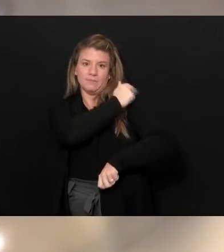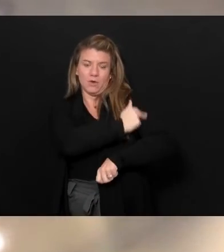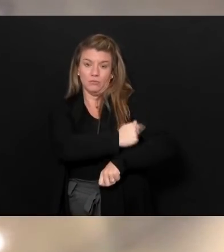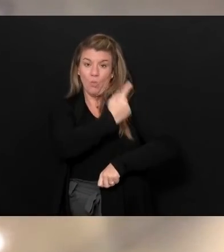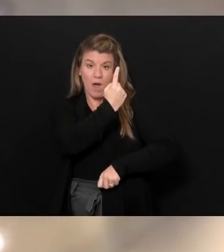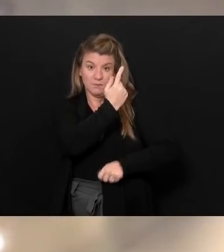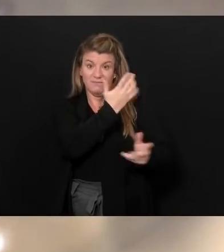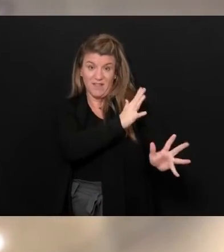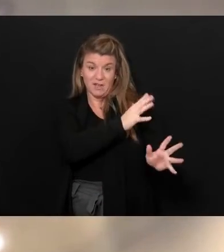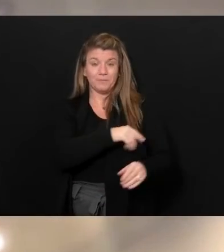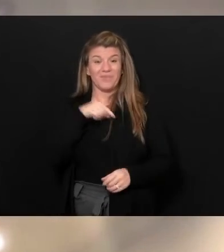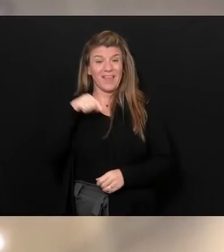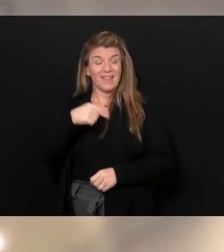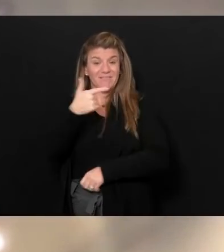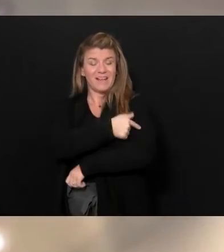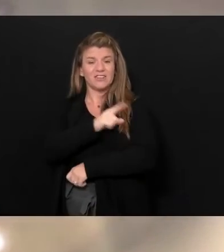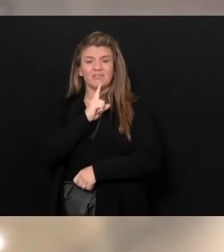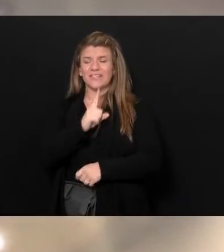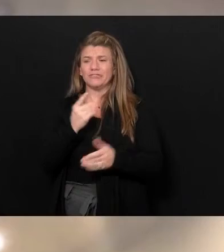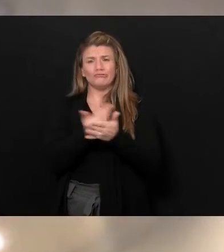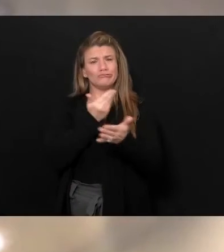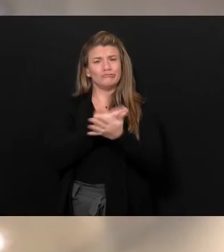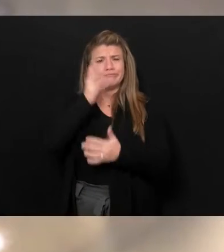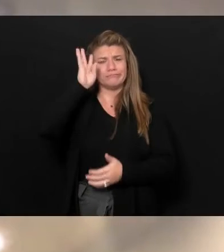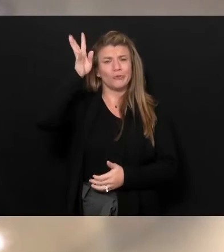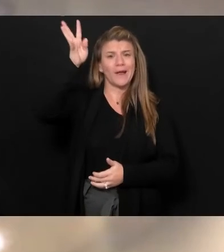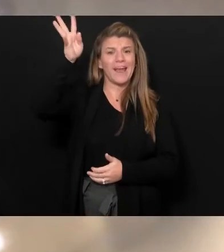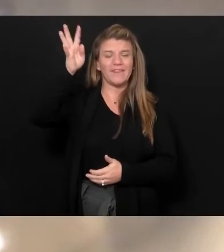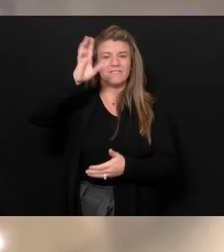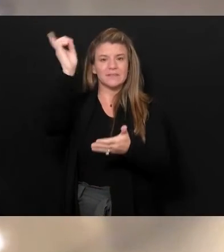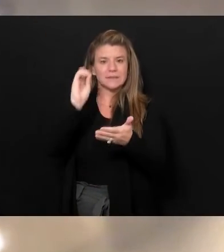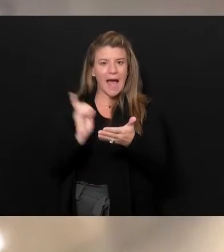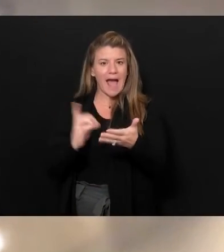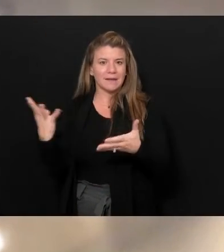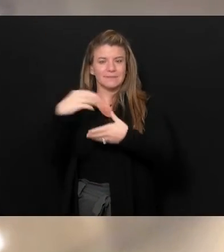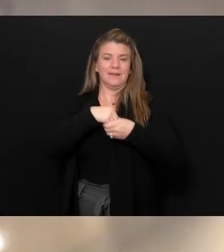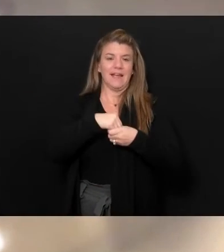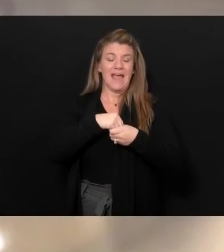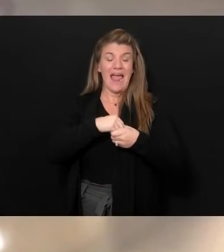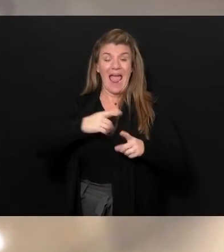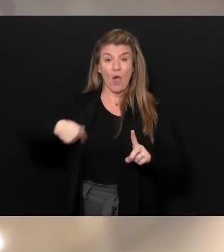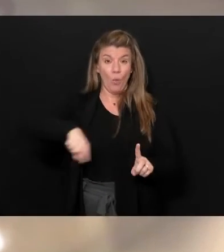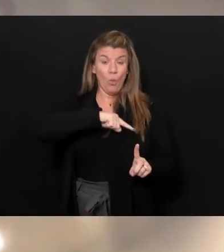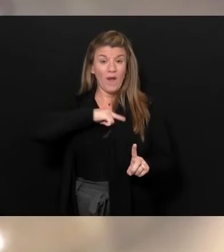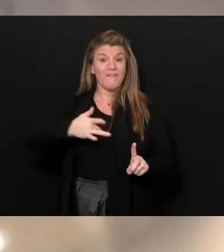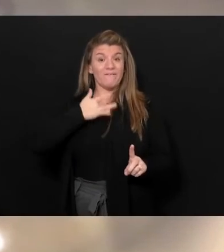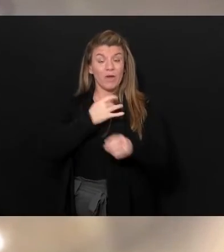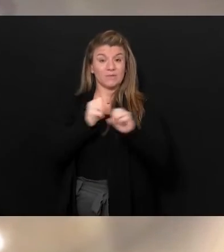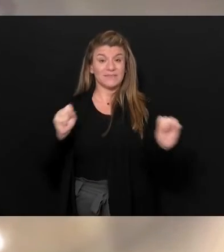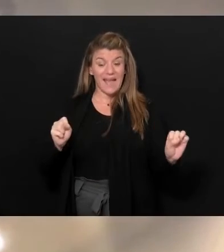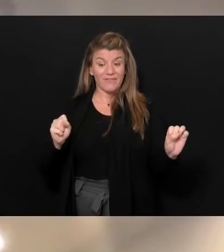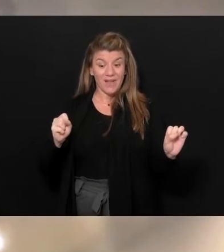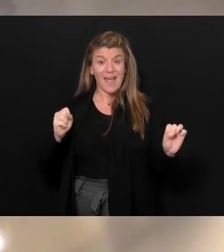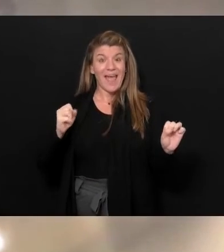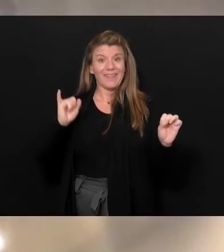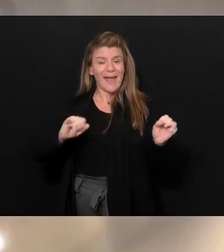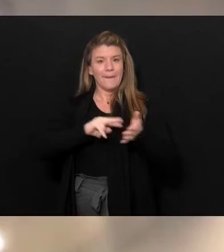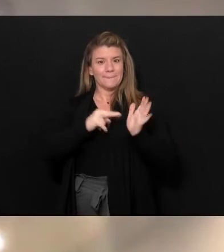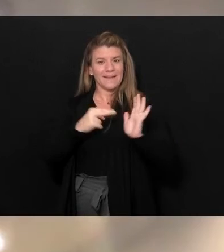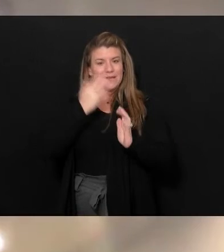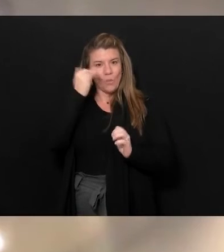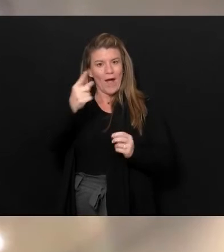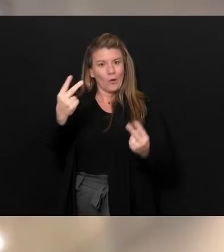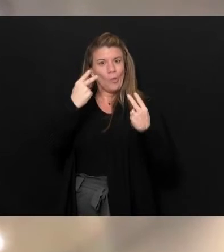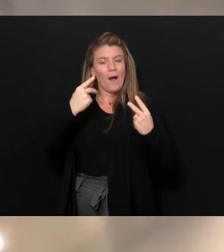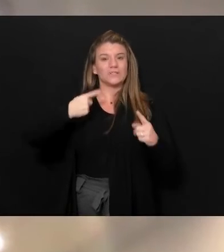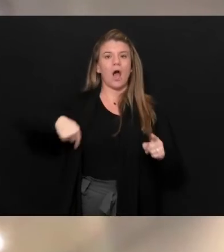very innovative design, and it's something that we all feel that it's safe, and we have taken it ourselves as people saw.